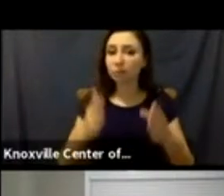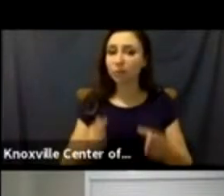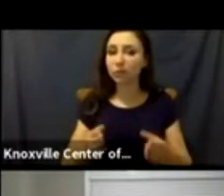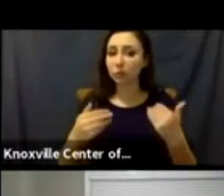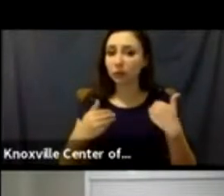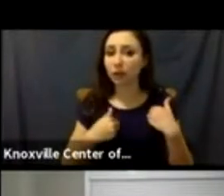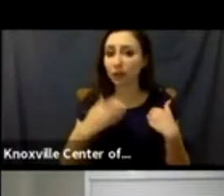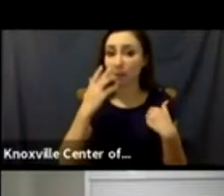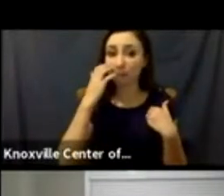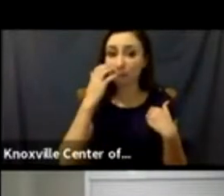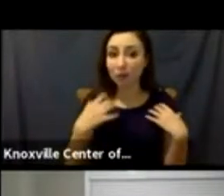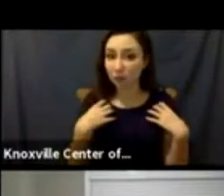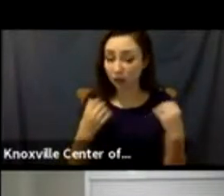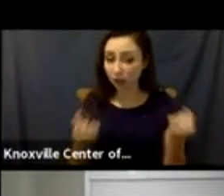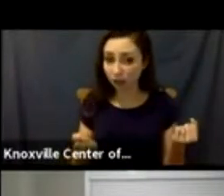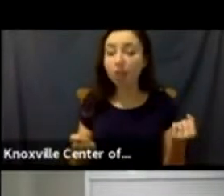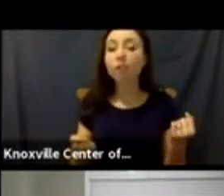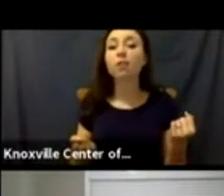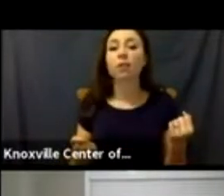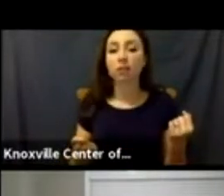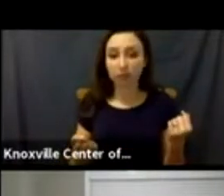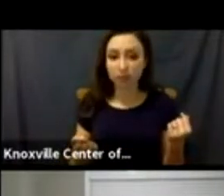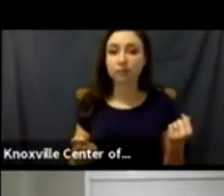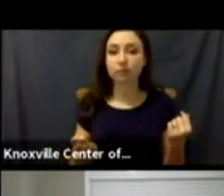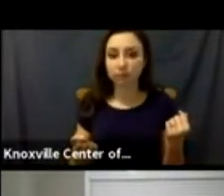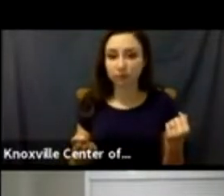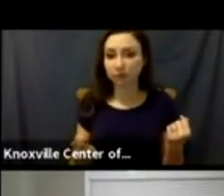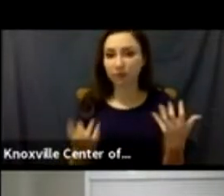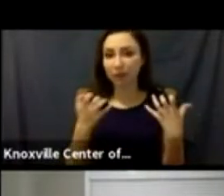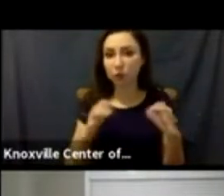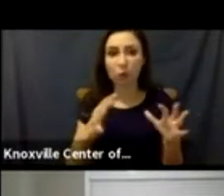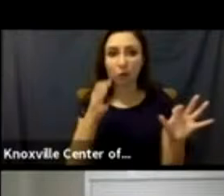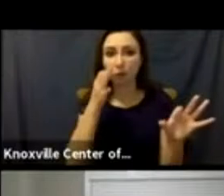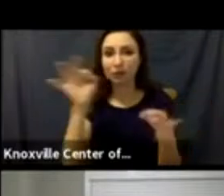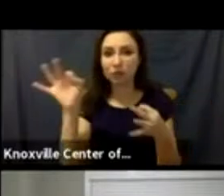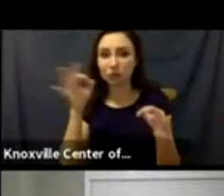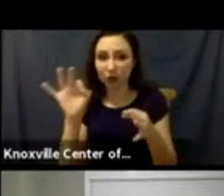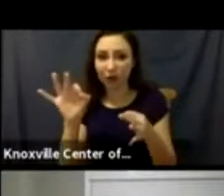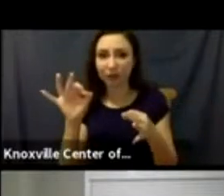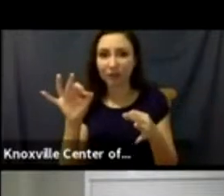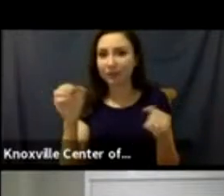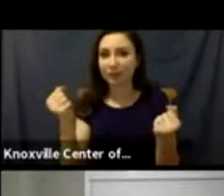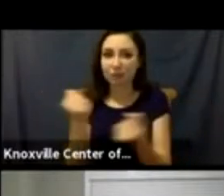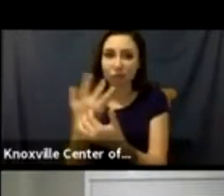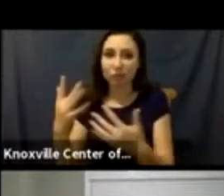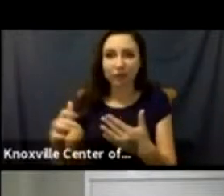just don't want us to take our eye off the ball because of everything that's going on around us.